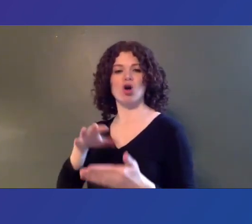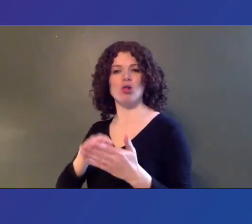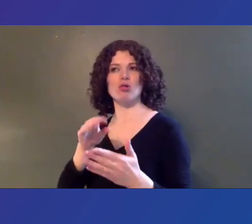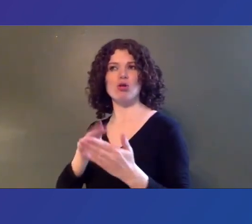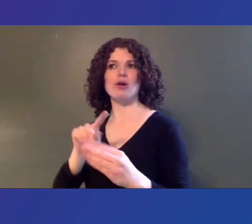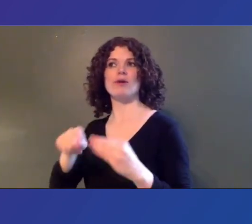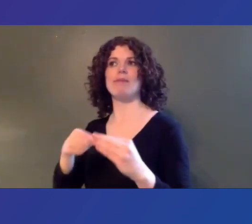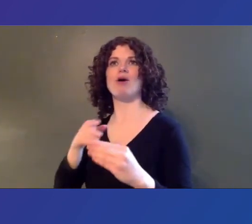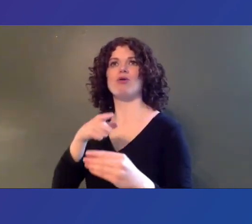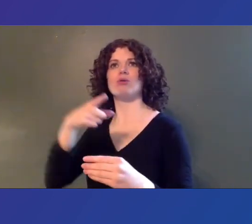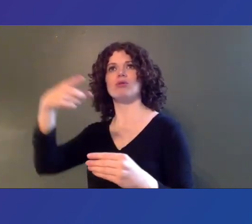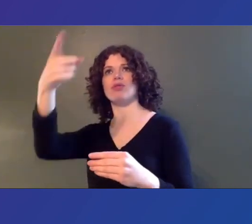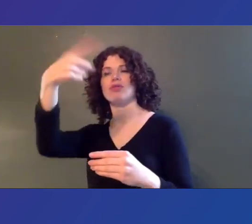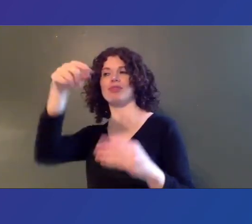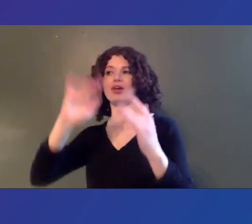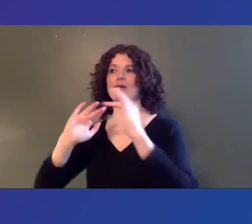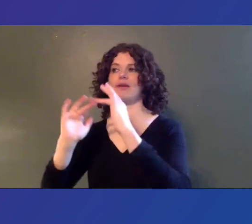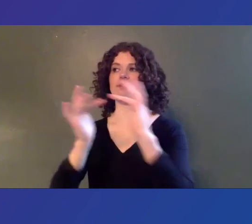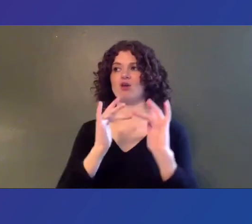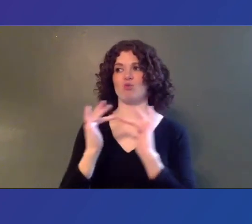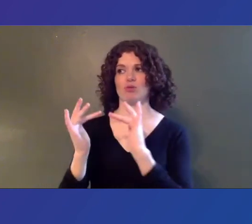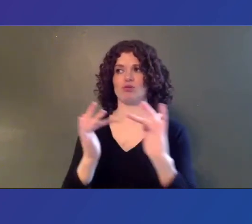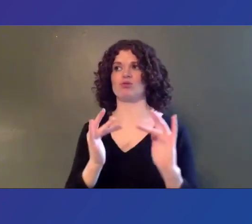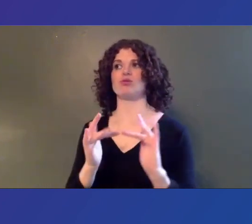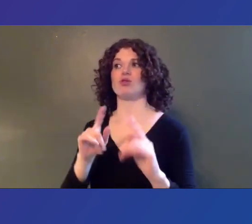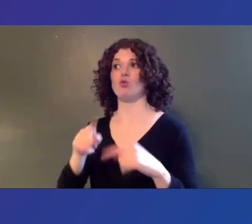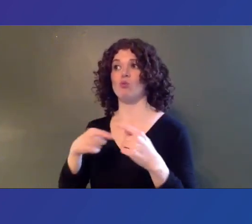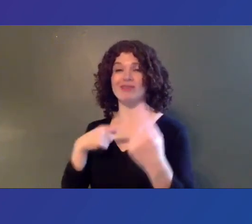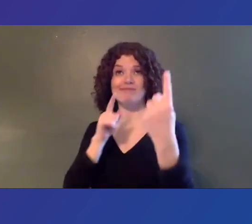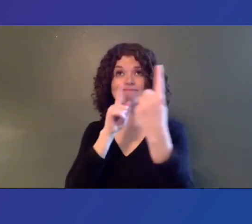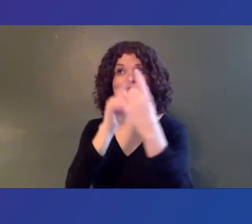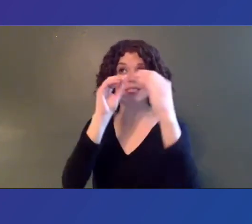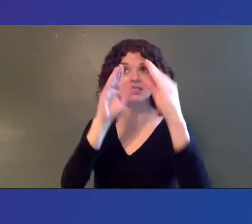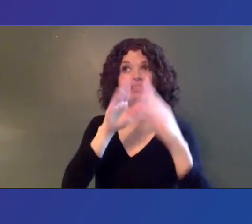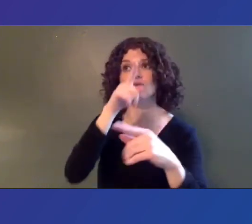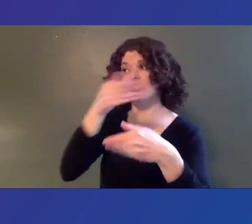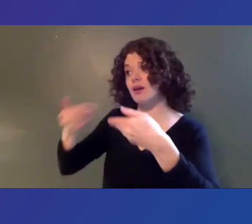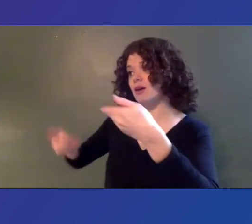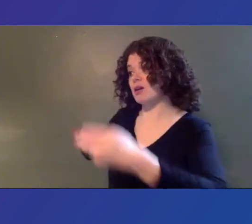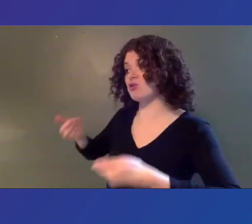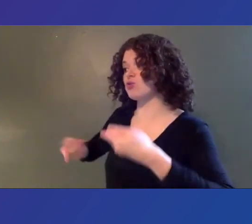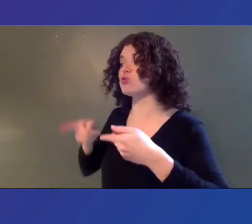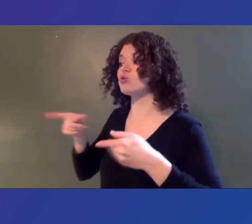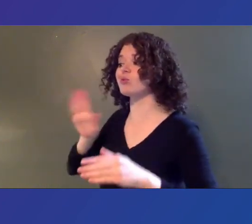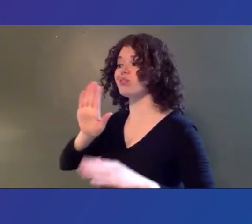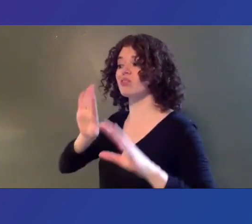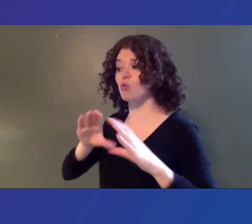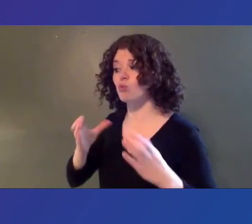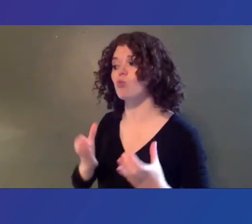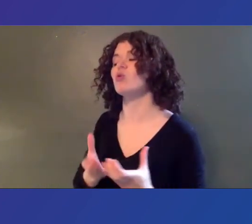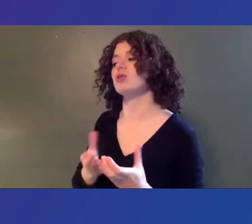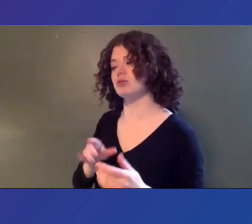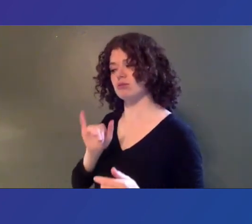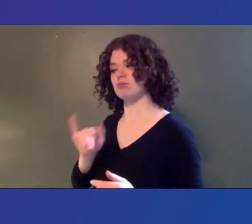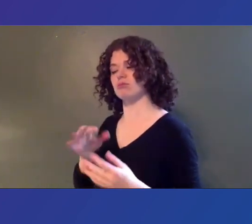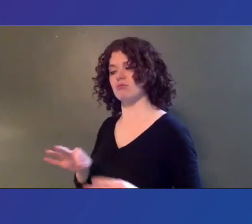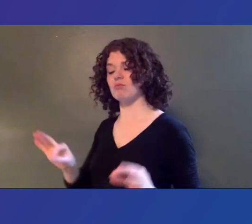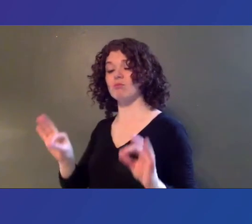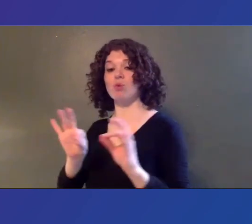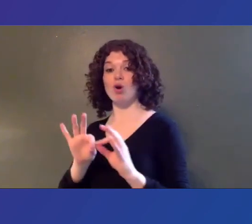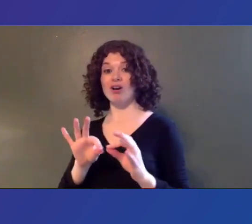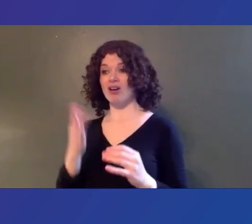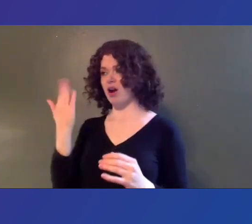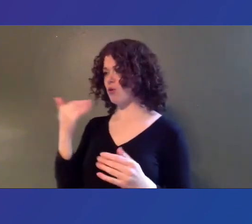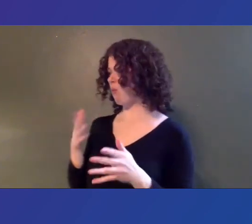of networks you'll be building in dance, studying under those people. And the reason why I say also to speak to current students is because